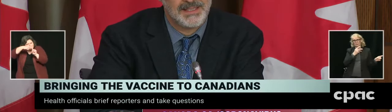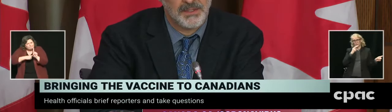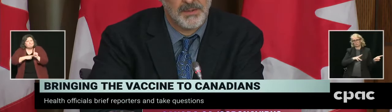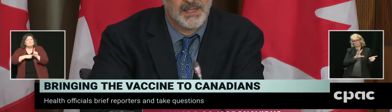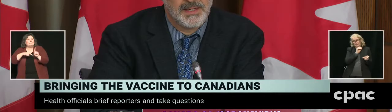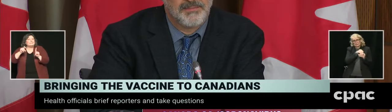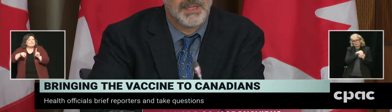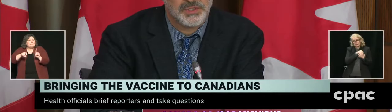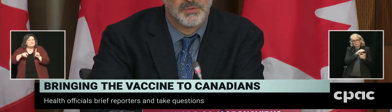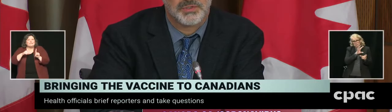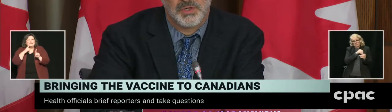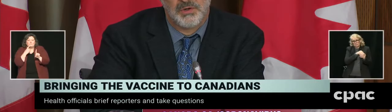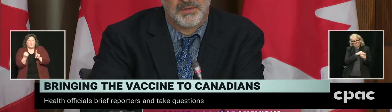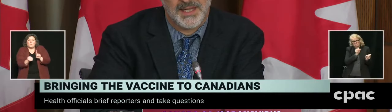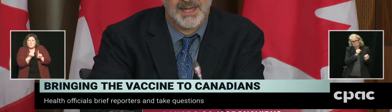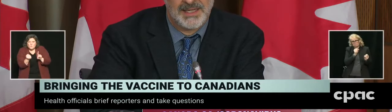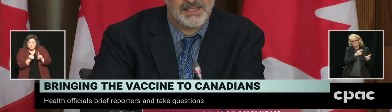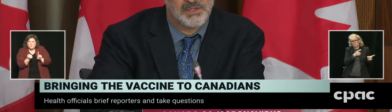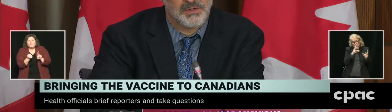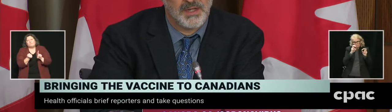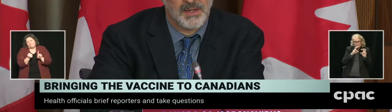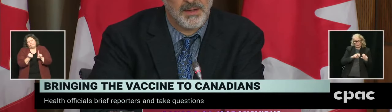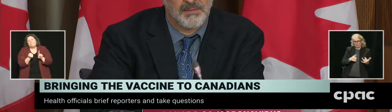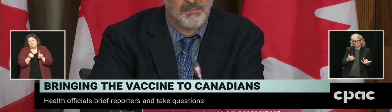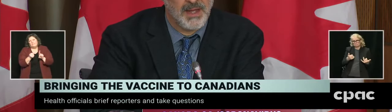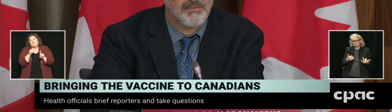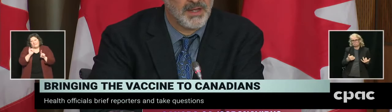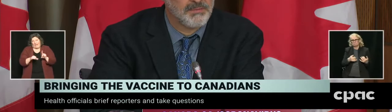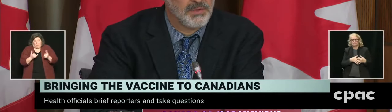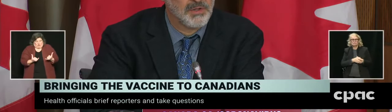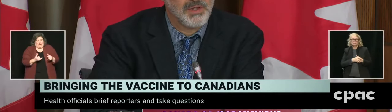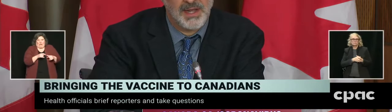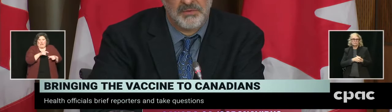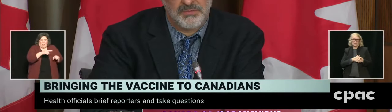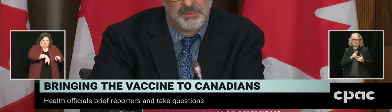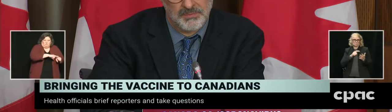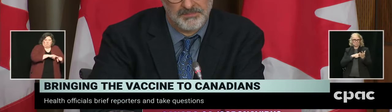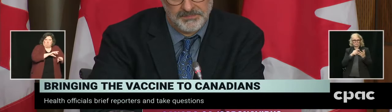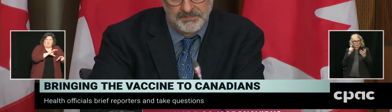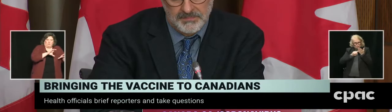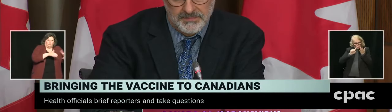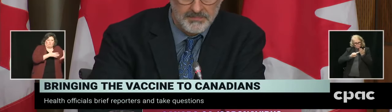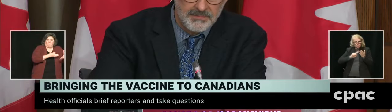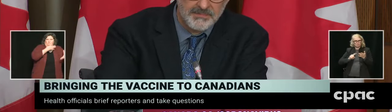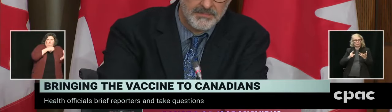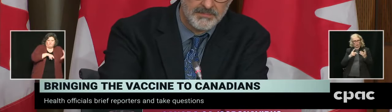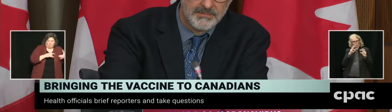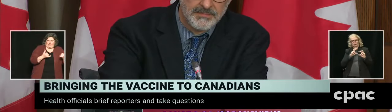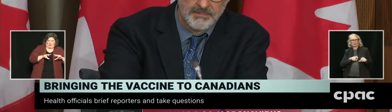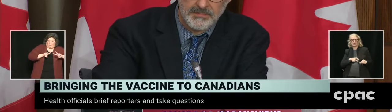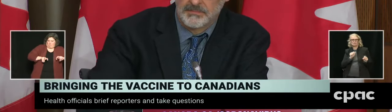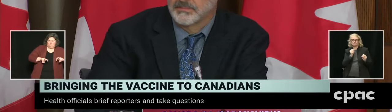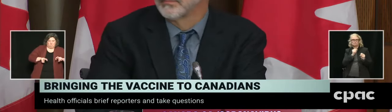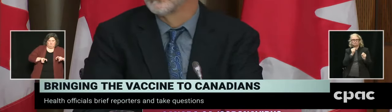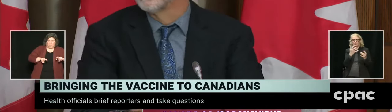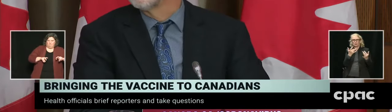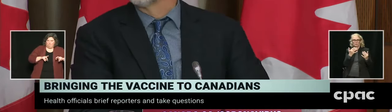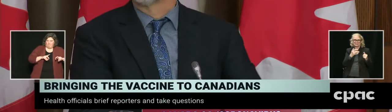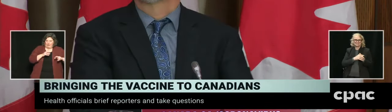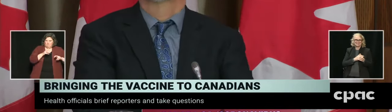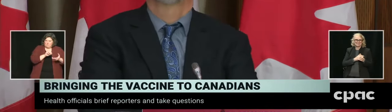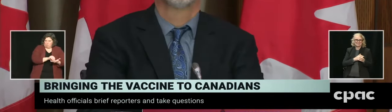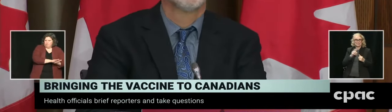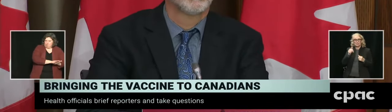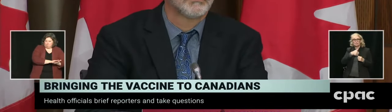partie des choses que l'on analyse là, lors de la revue. Merci, docteur. Opérateur, prochaine